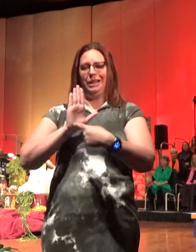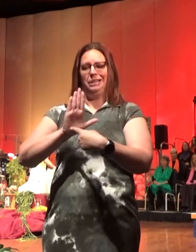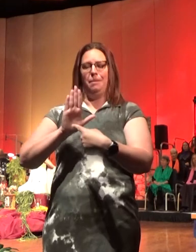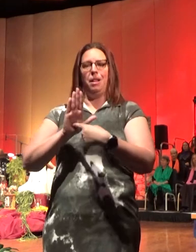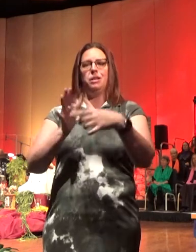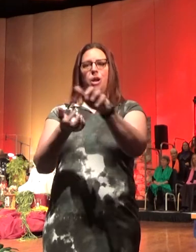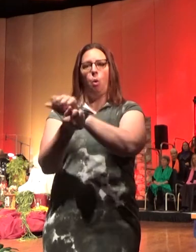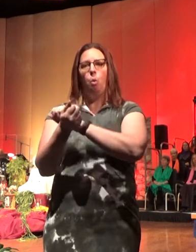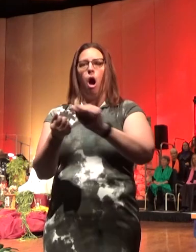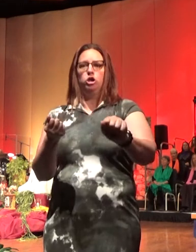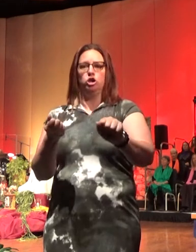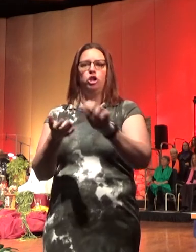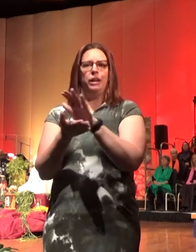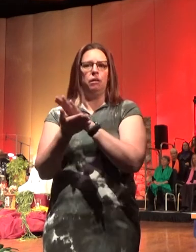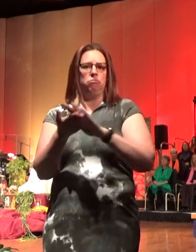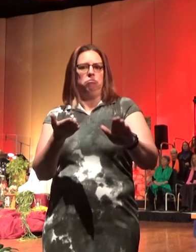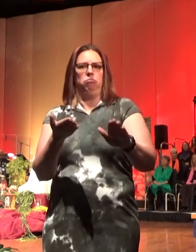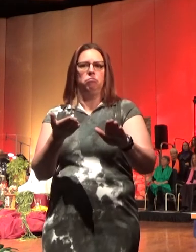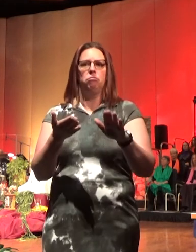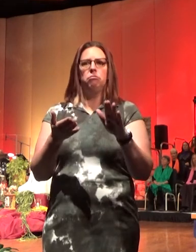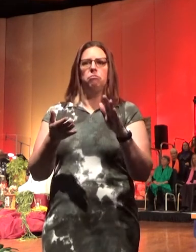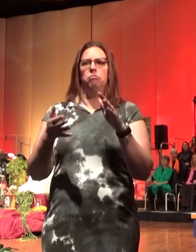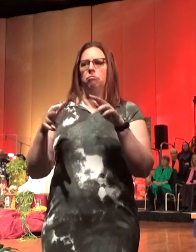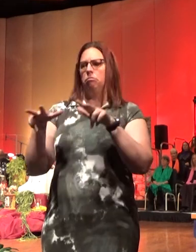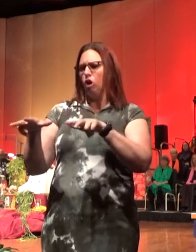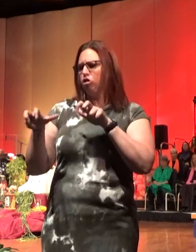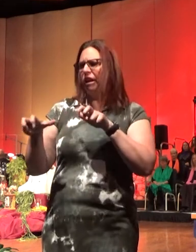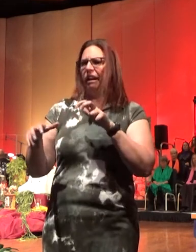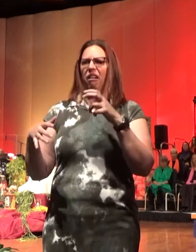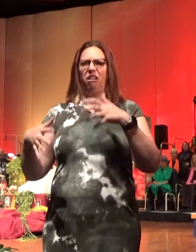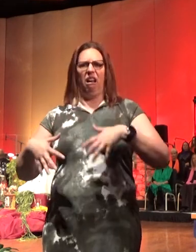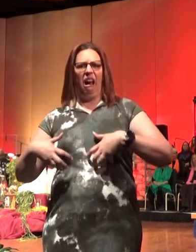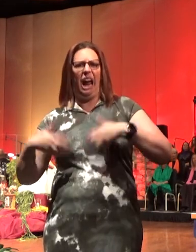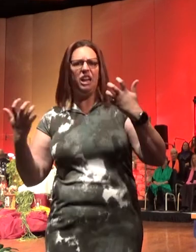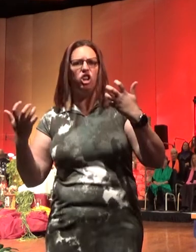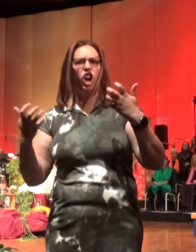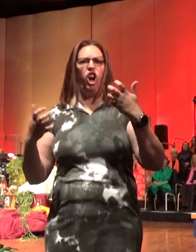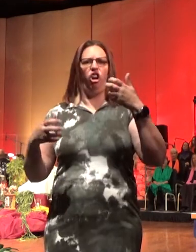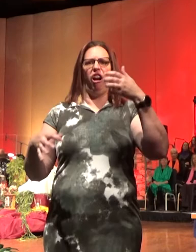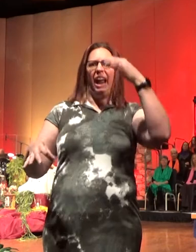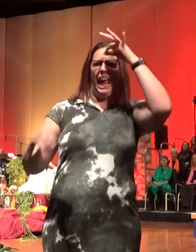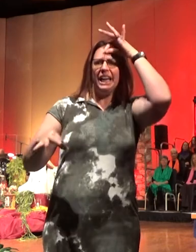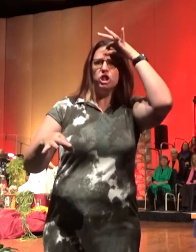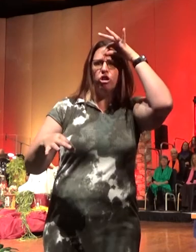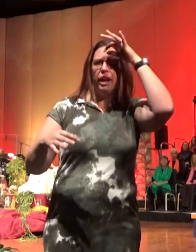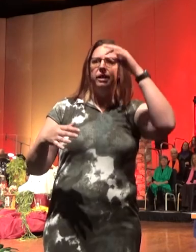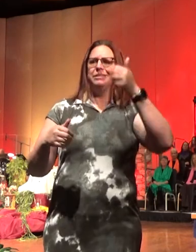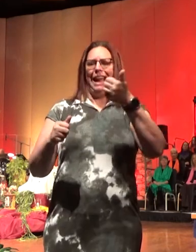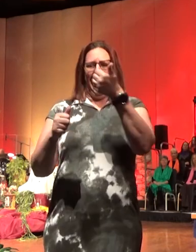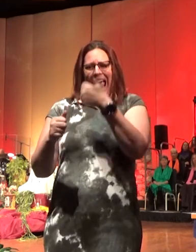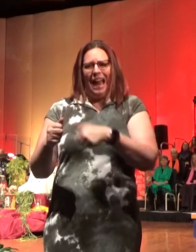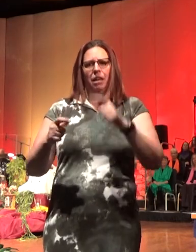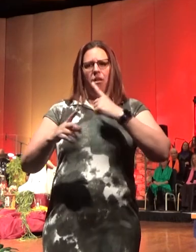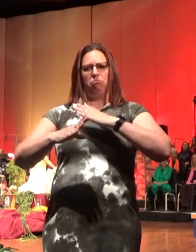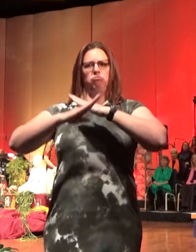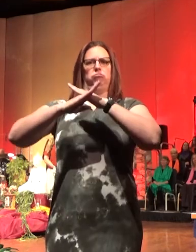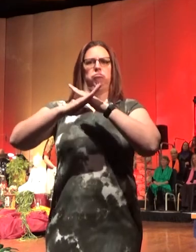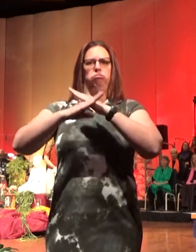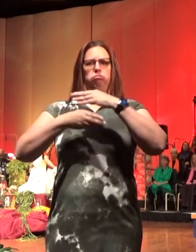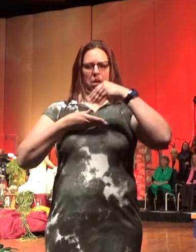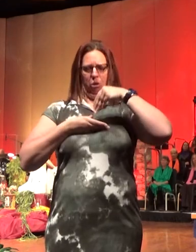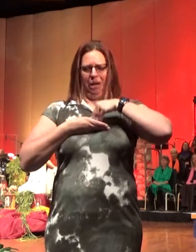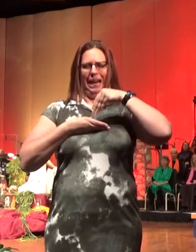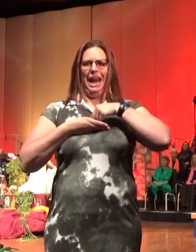greed, and ignorance, and anything that stands in the way of our embodiment of our own inner